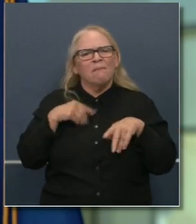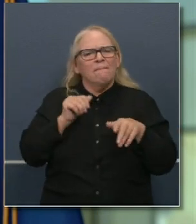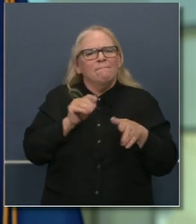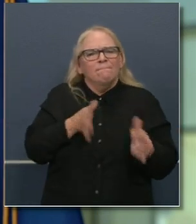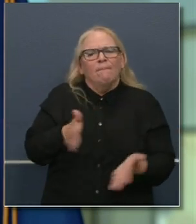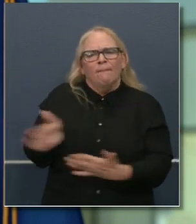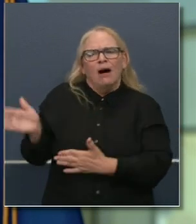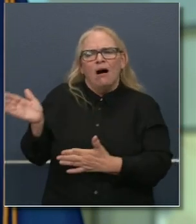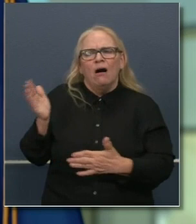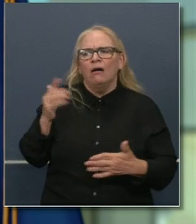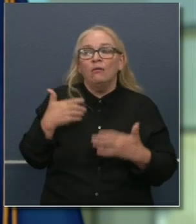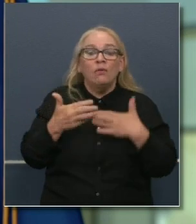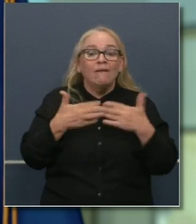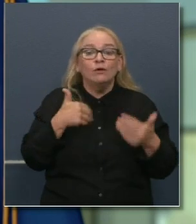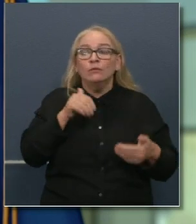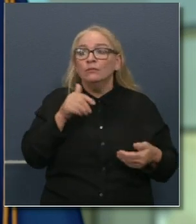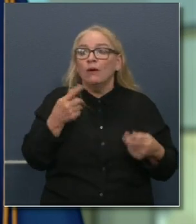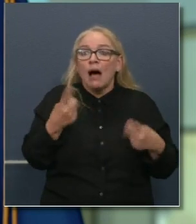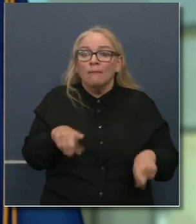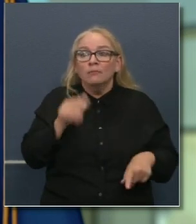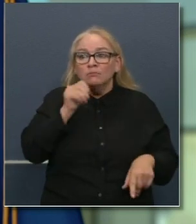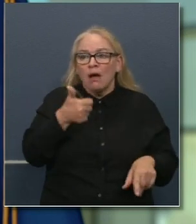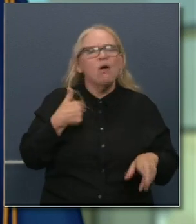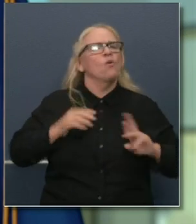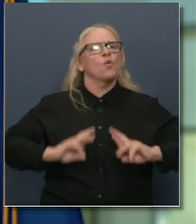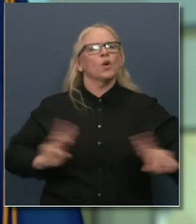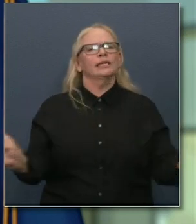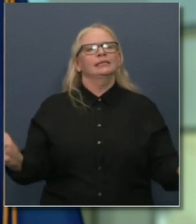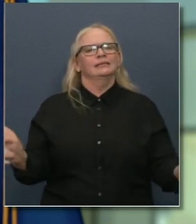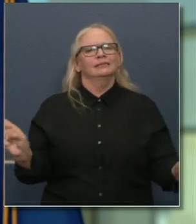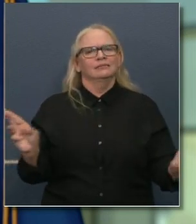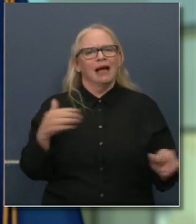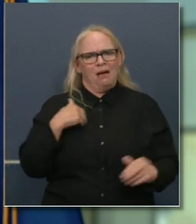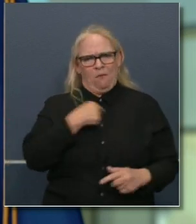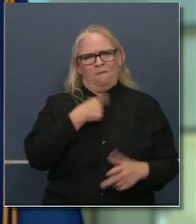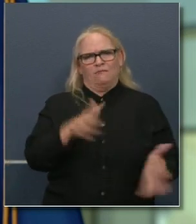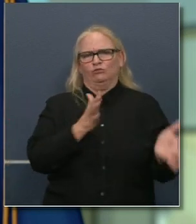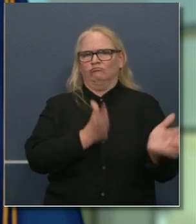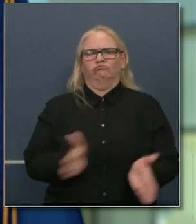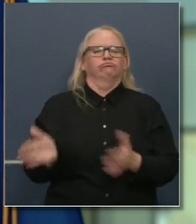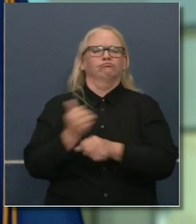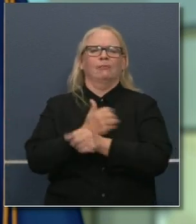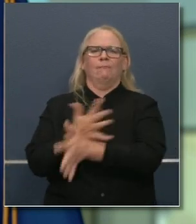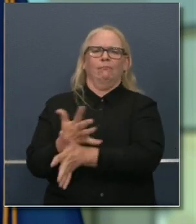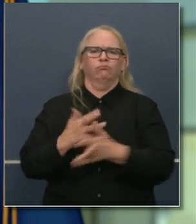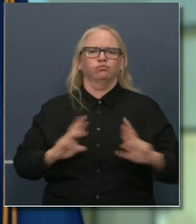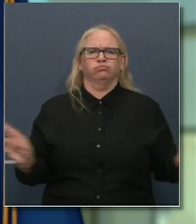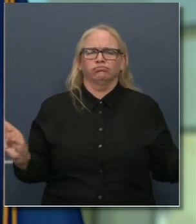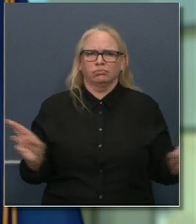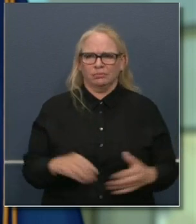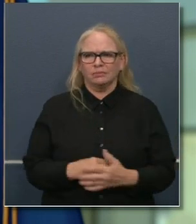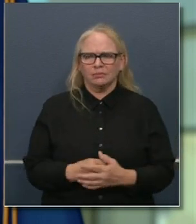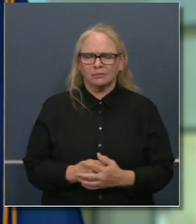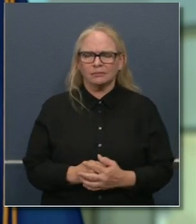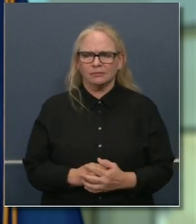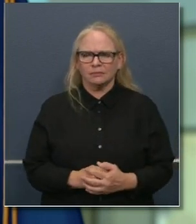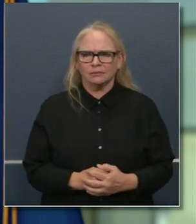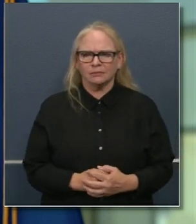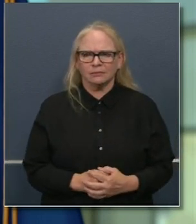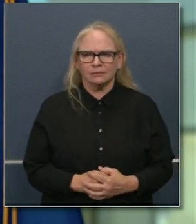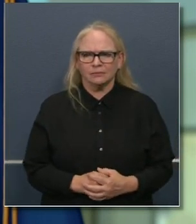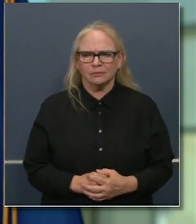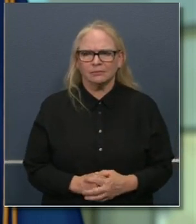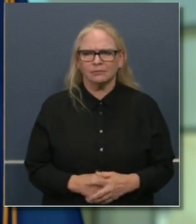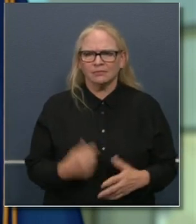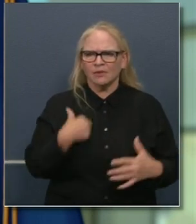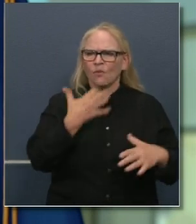trends. So we continue to push out testing, try to get it to the places where we know we're seeing